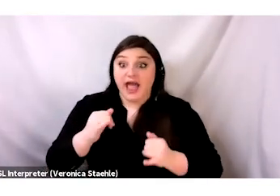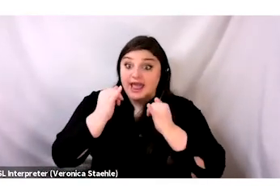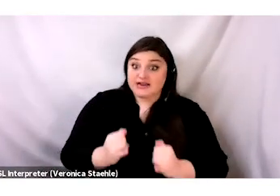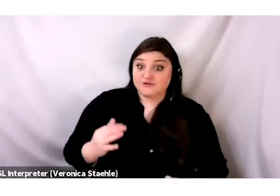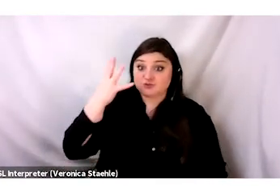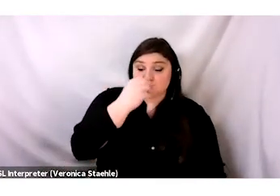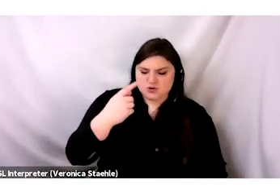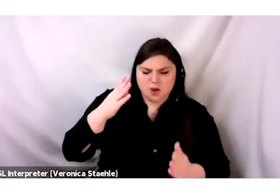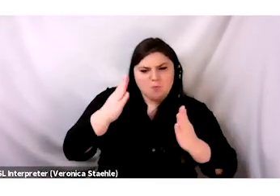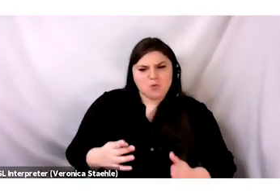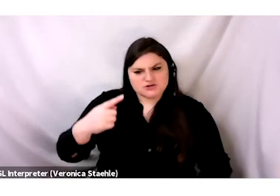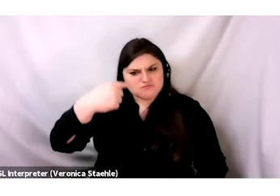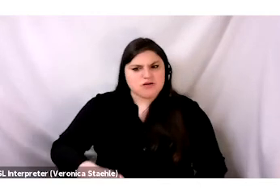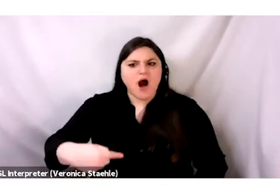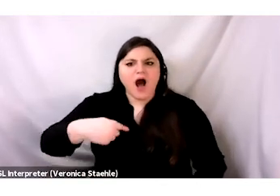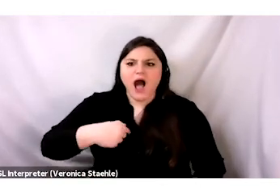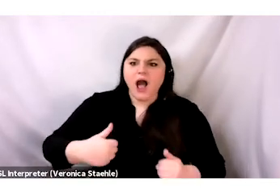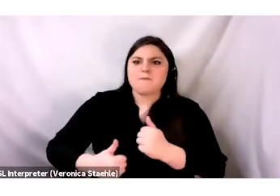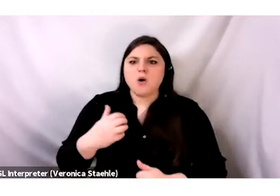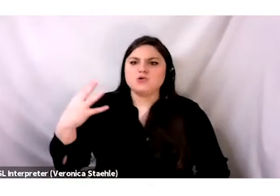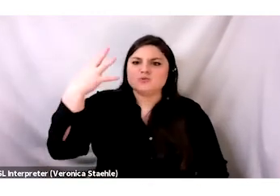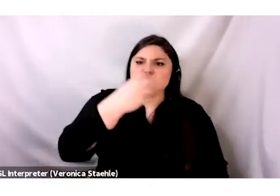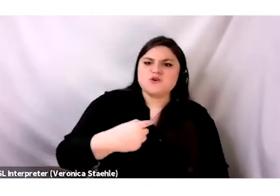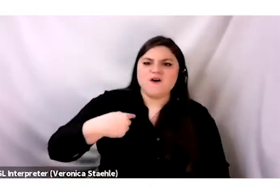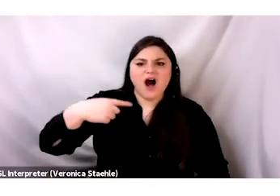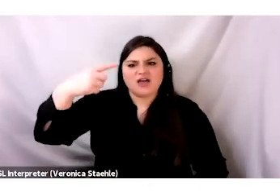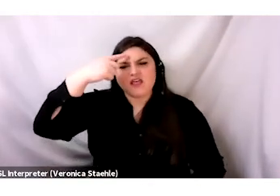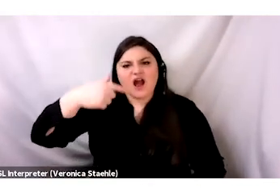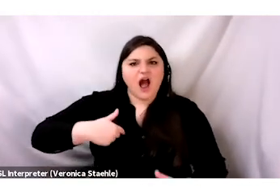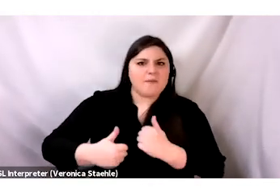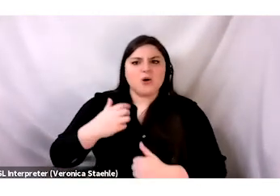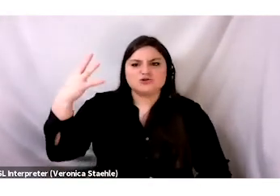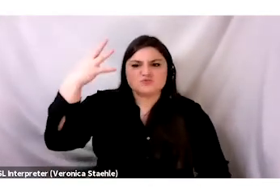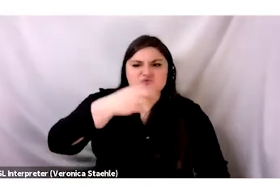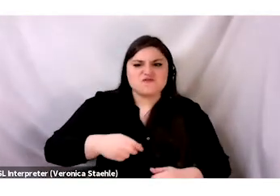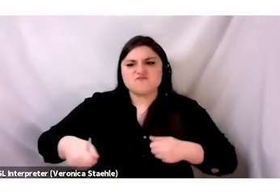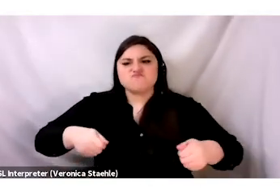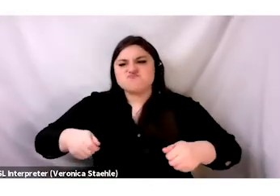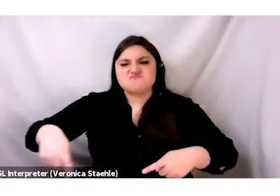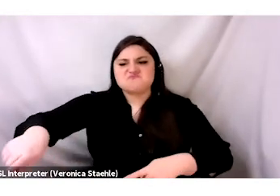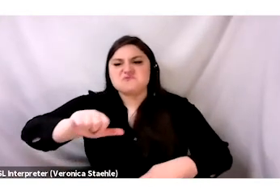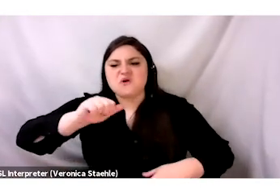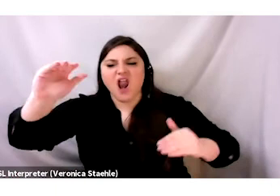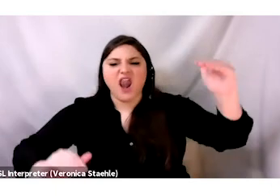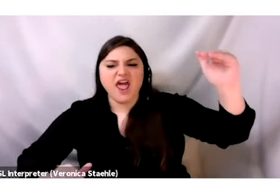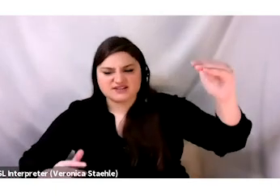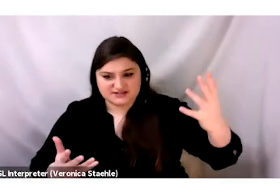skewed beauty that we are in? People thinking that they know everything may be the problem.